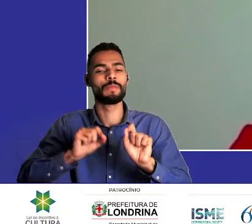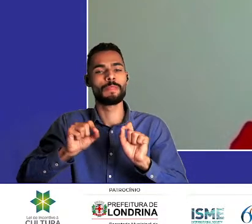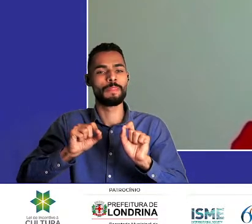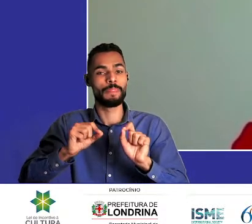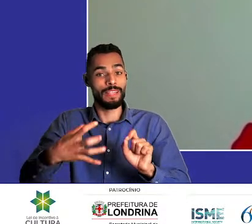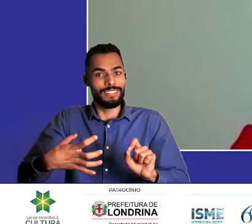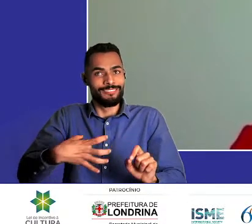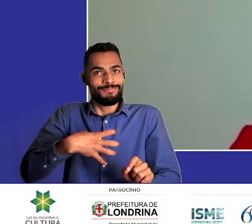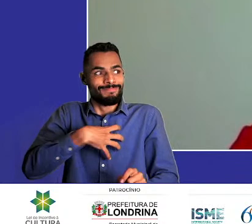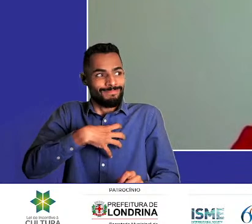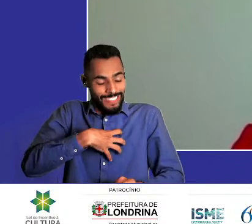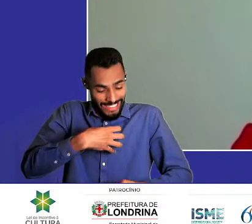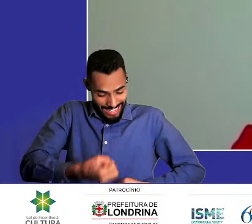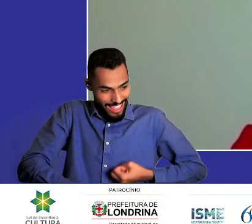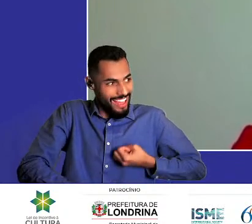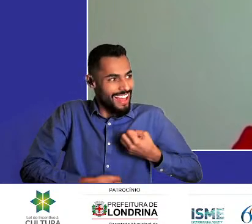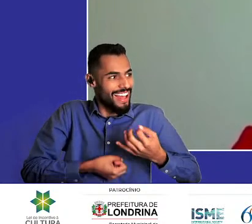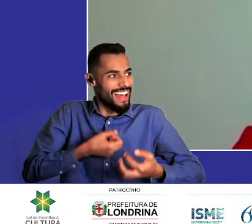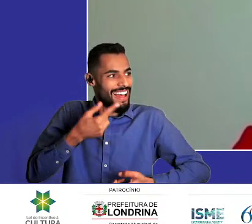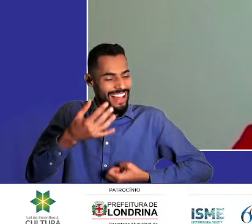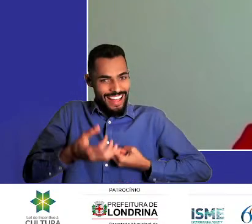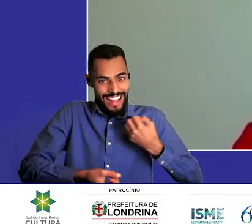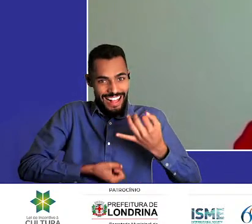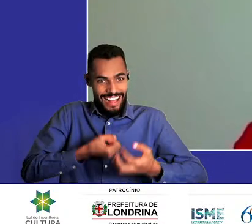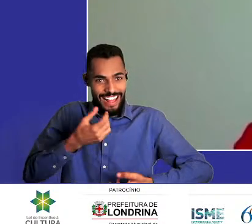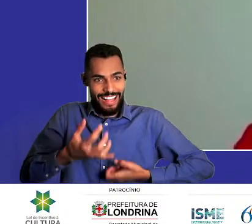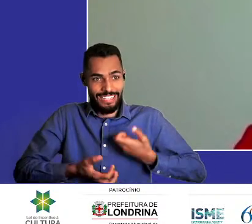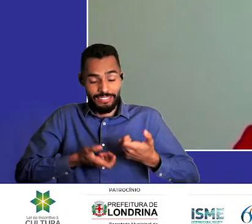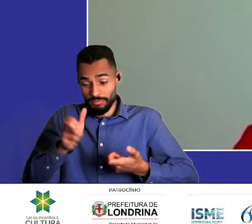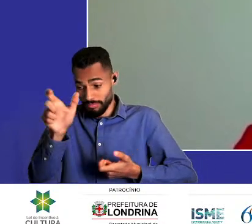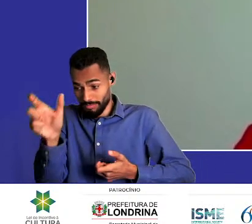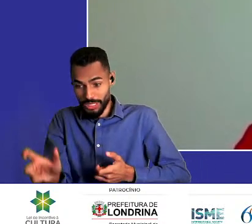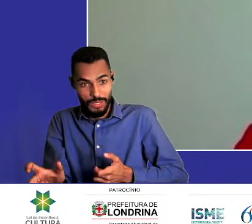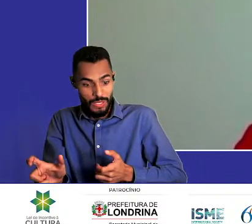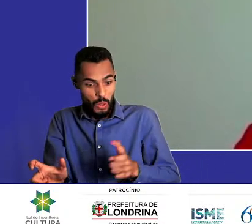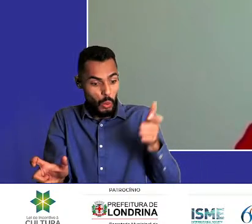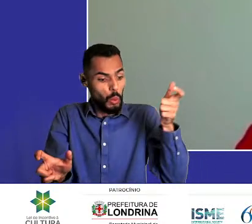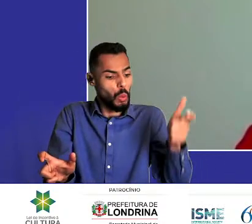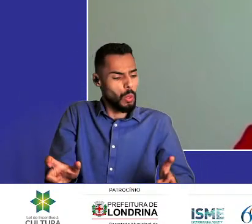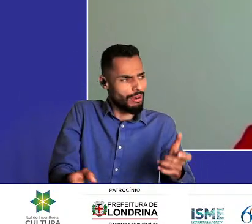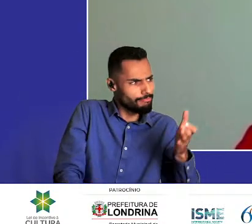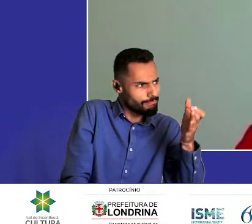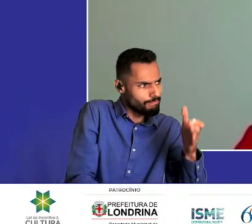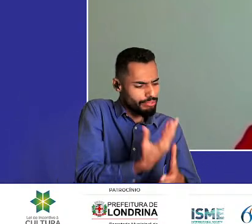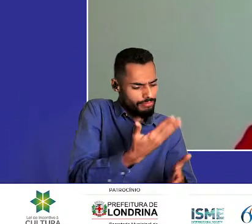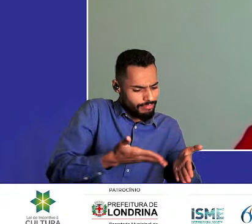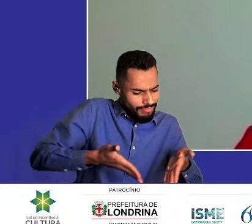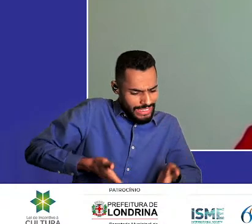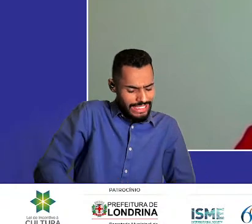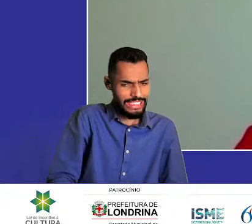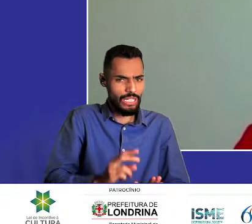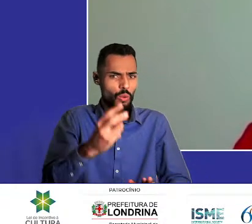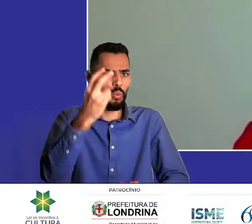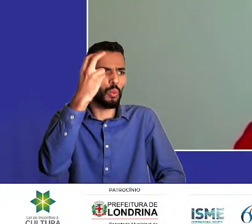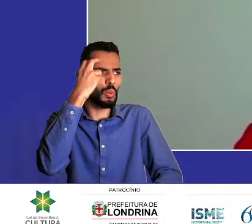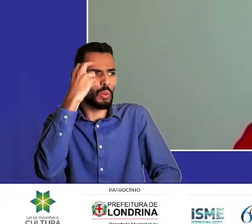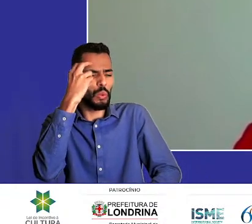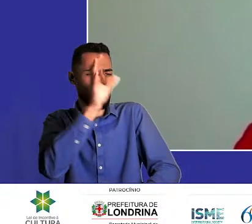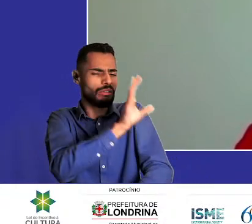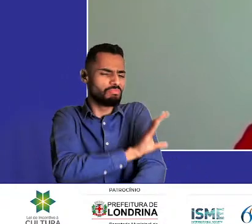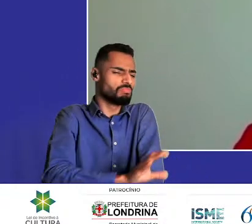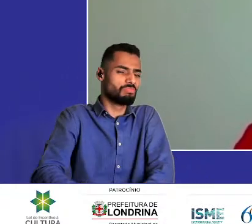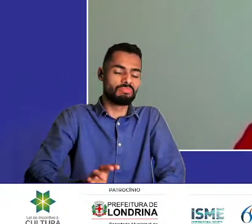someone and their place of birth, their culture, their values. We